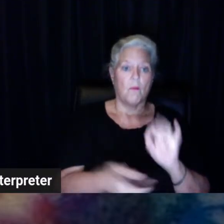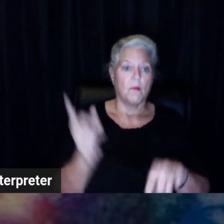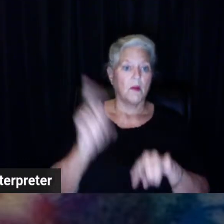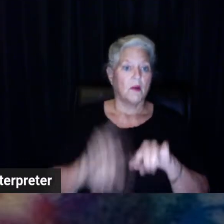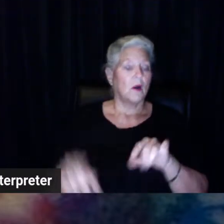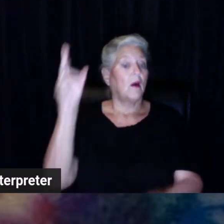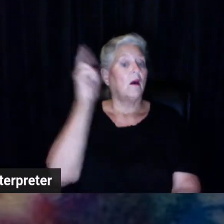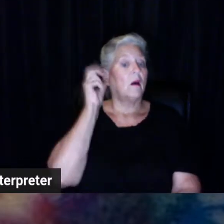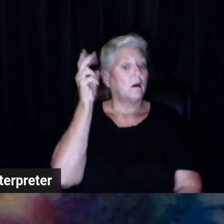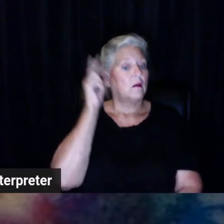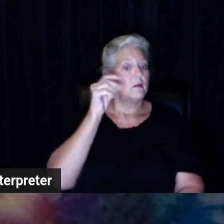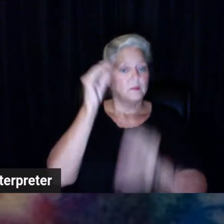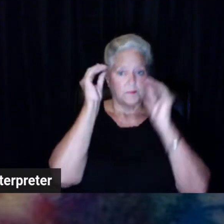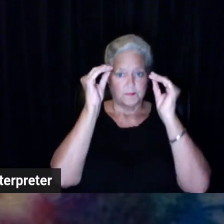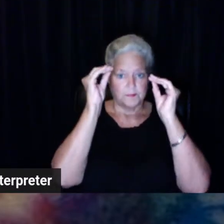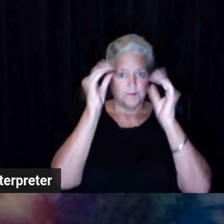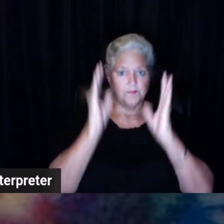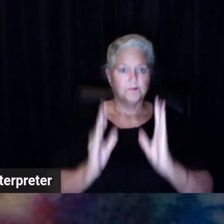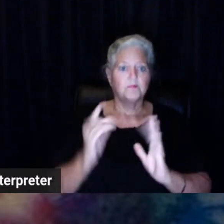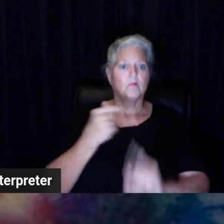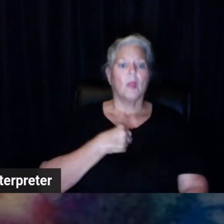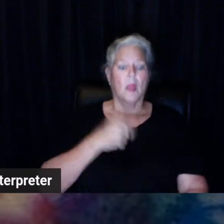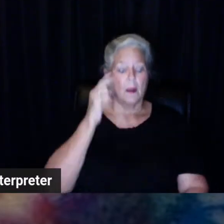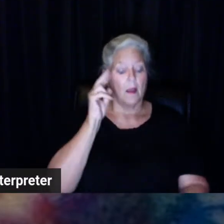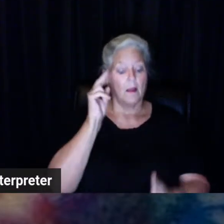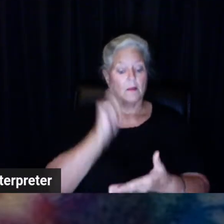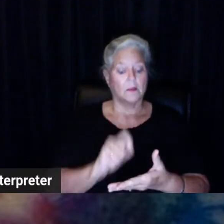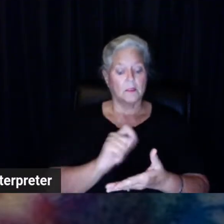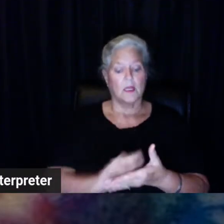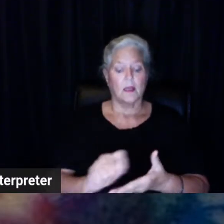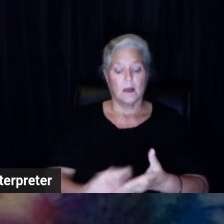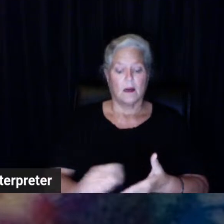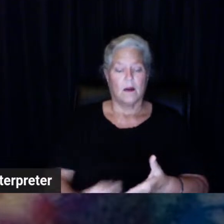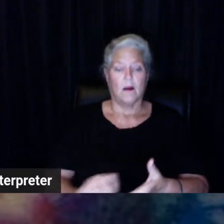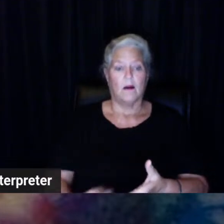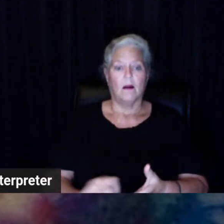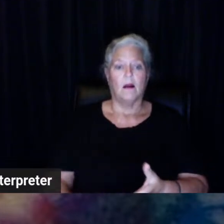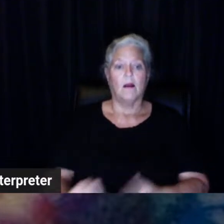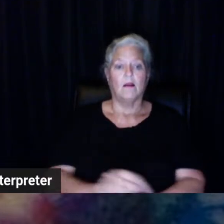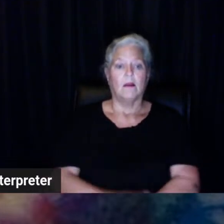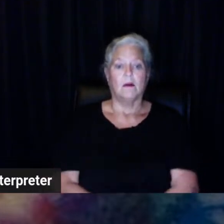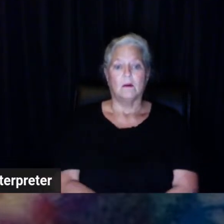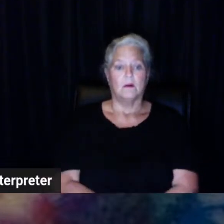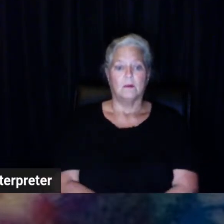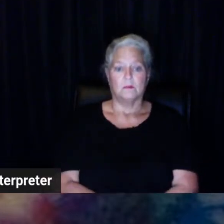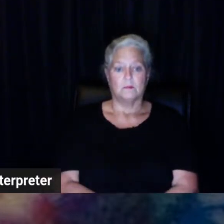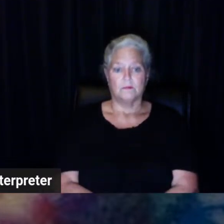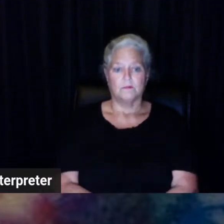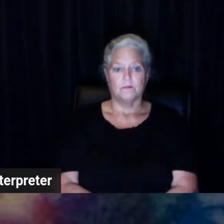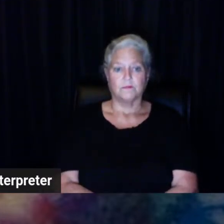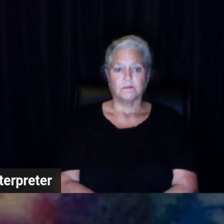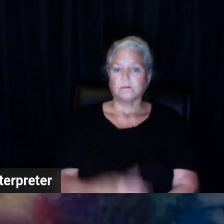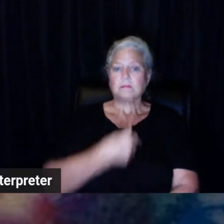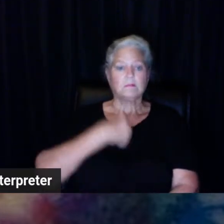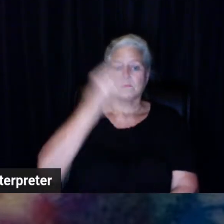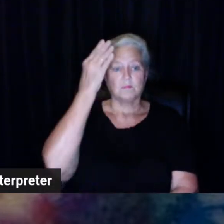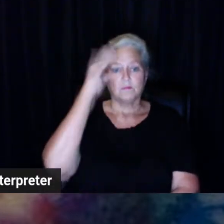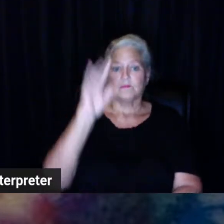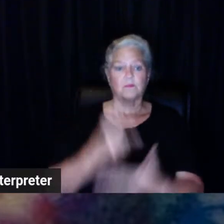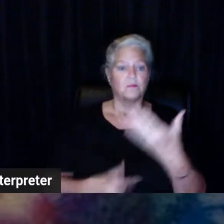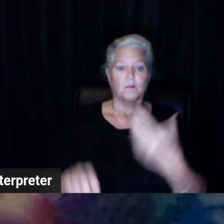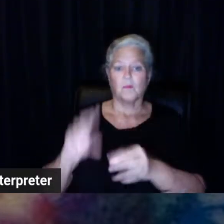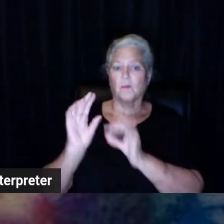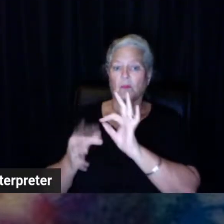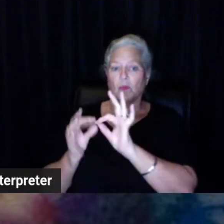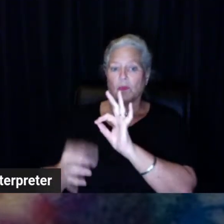the teacher, and I look down to write a note, right now, I don't know what Miss Diane's interpreting.